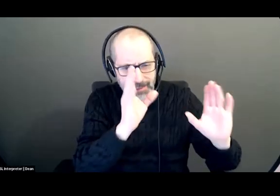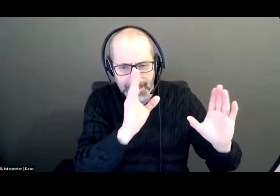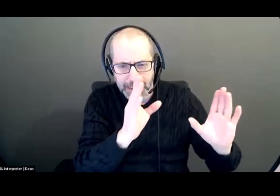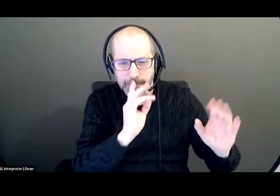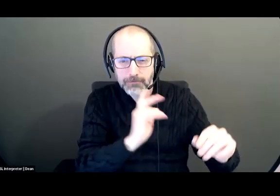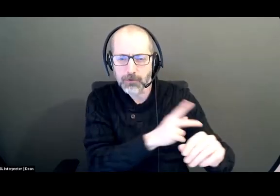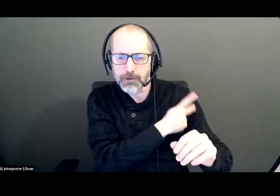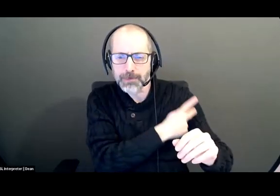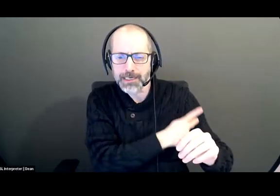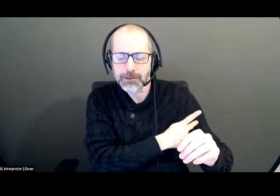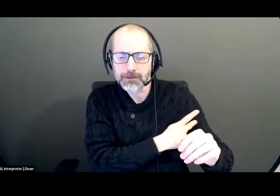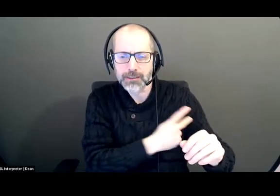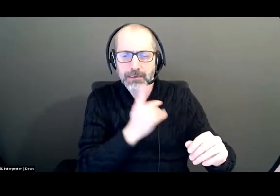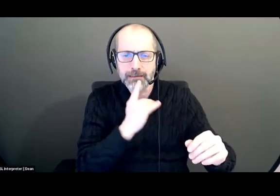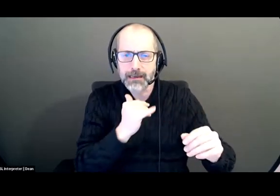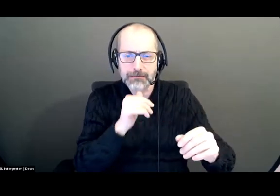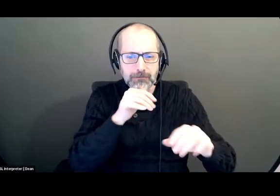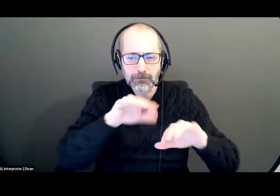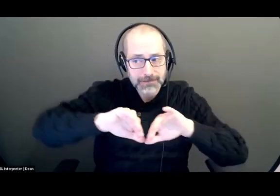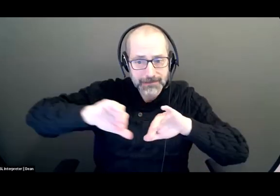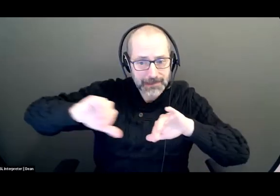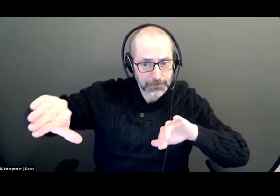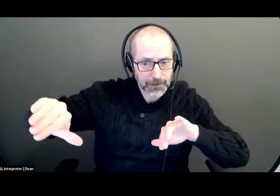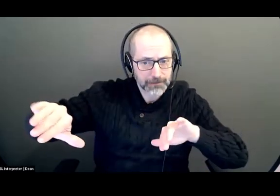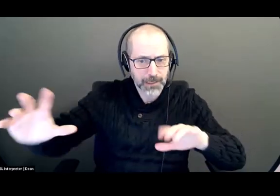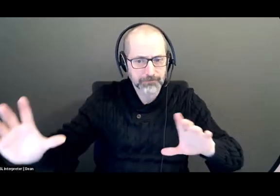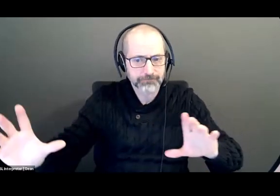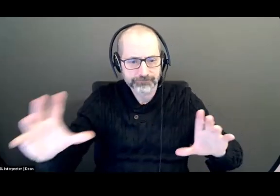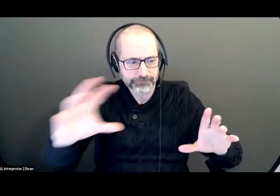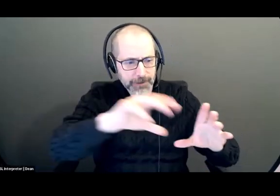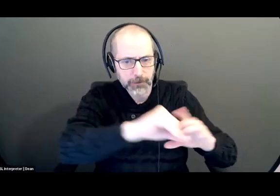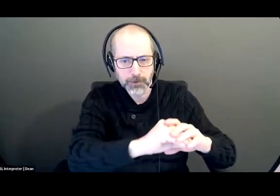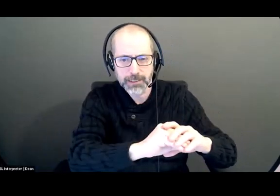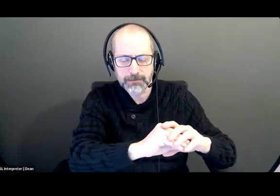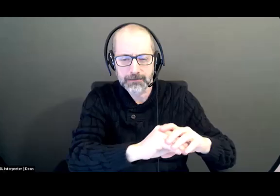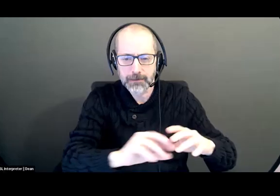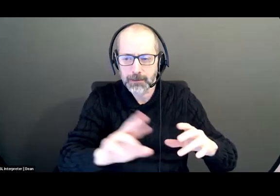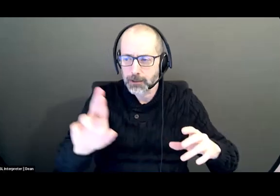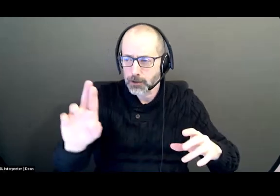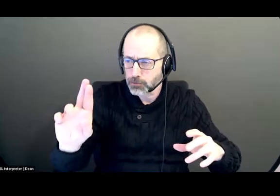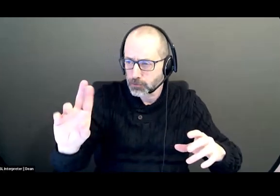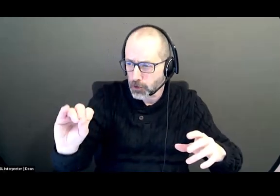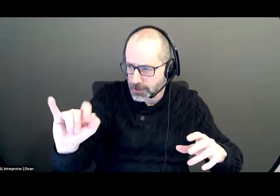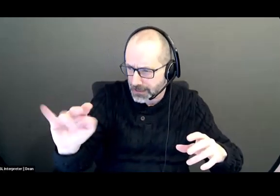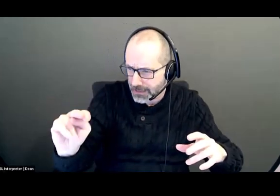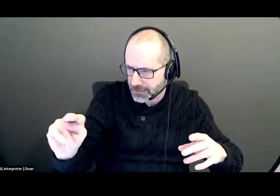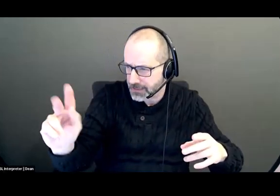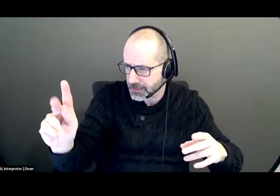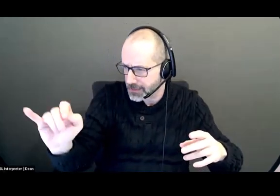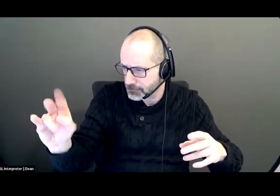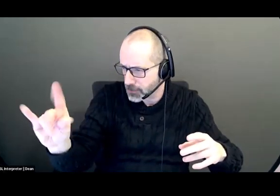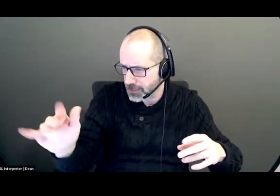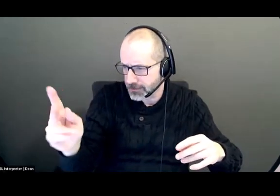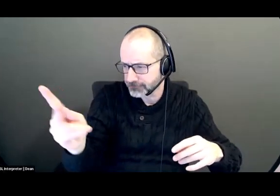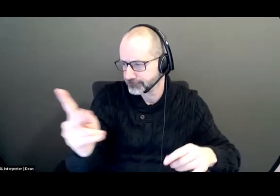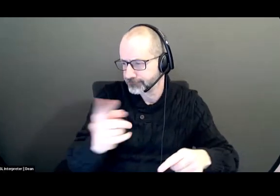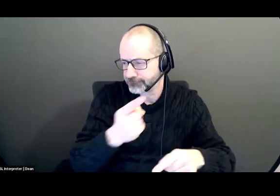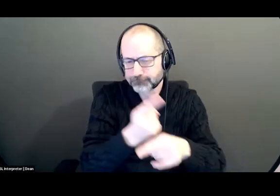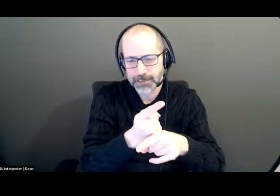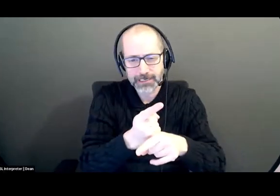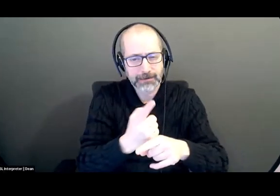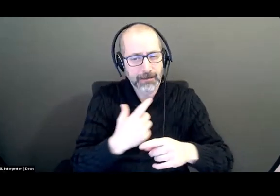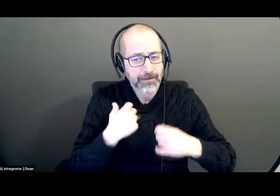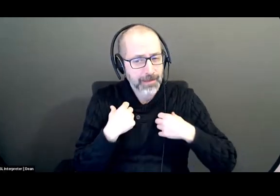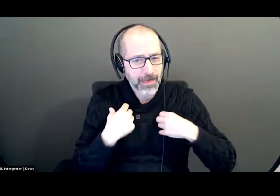is seeking multiple truths, listening with curiosity, and the power of choice, and caring